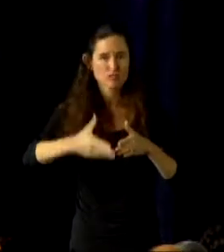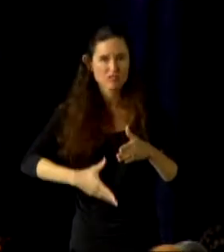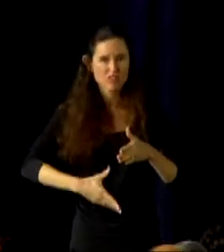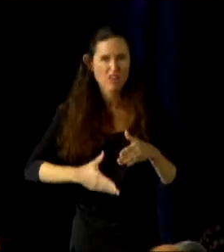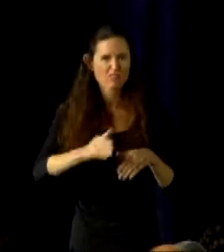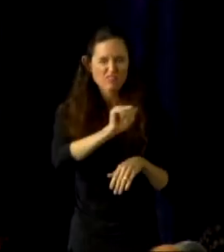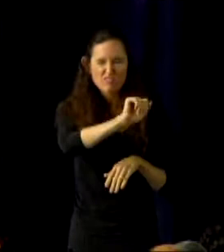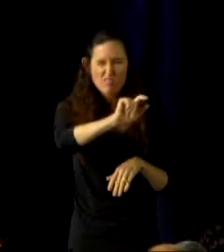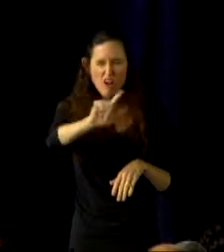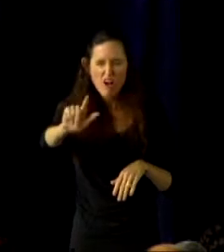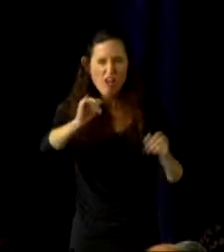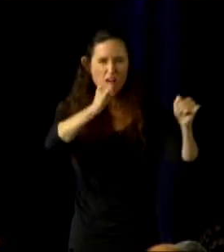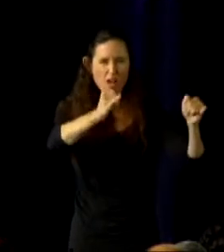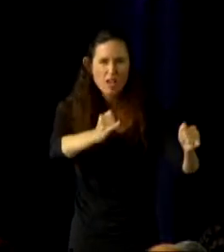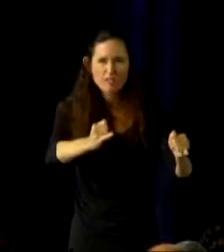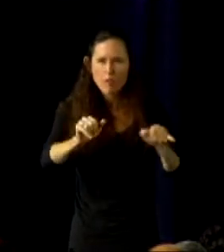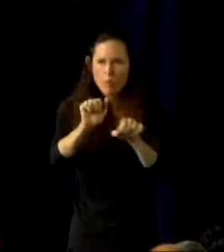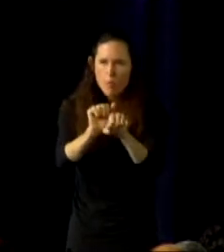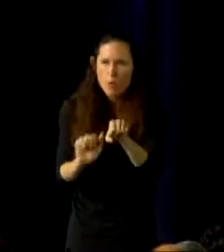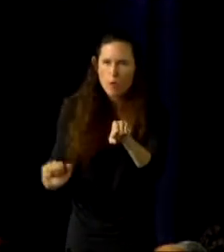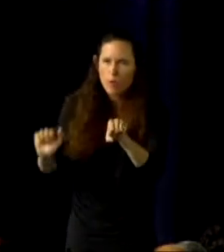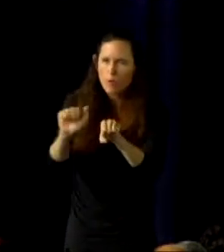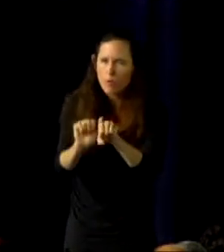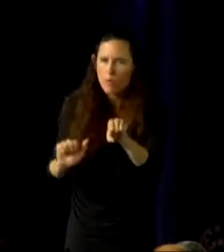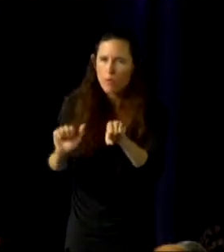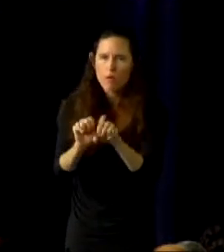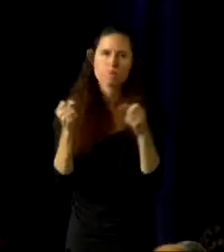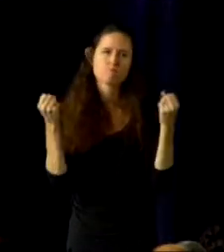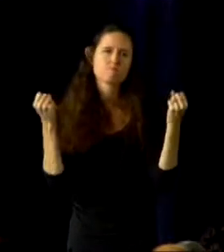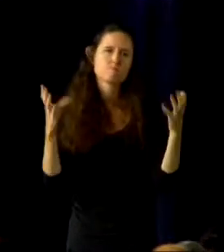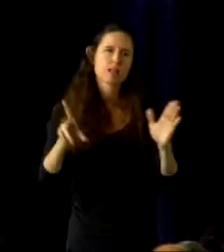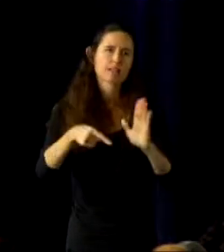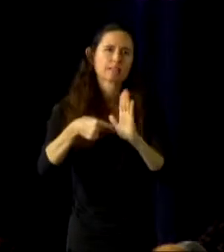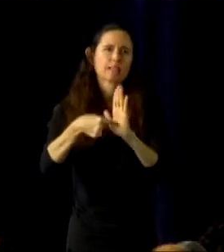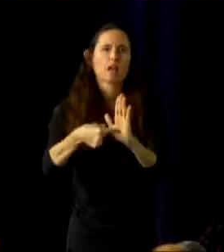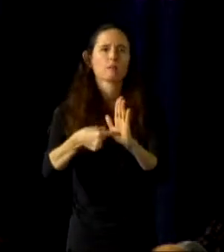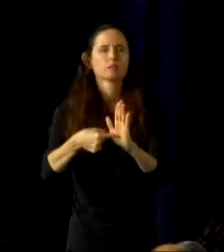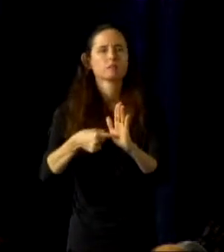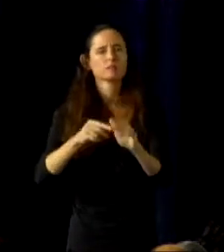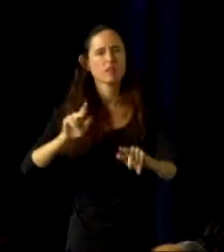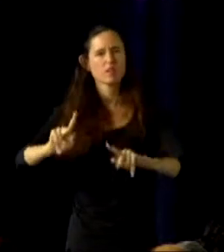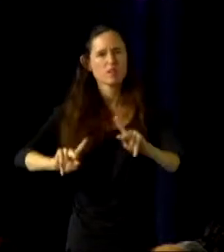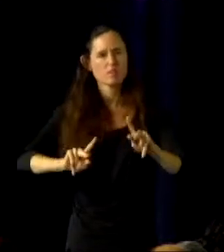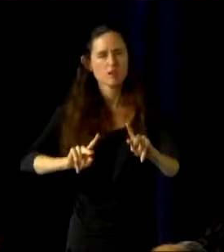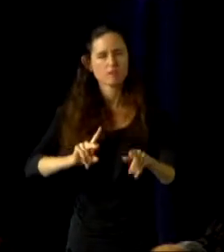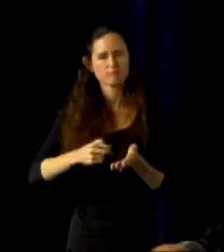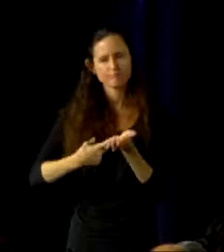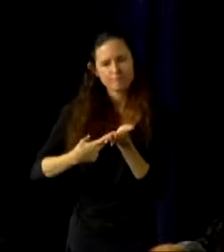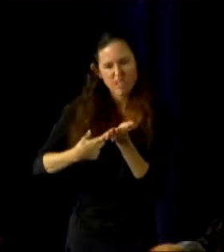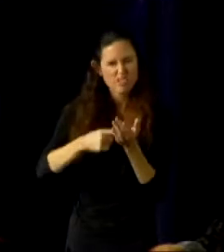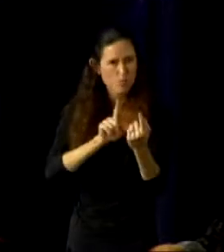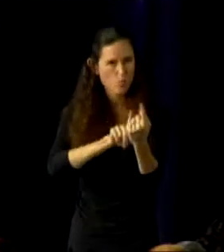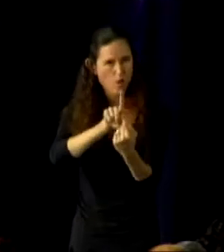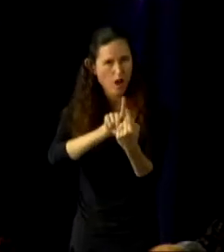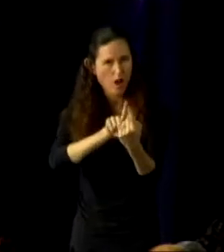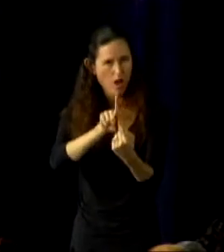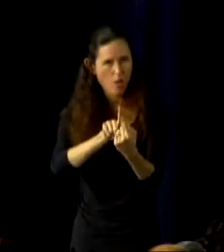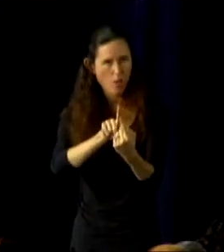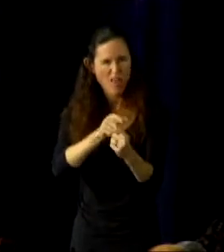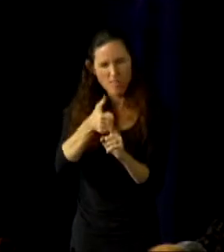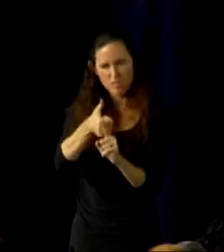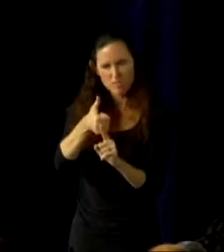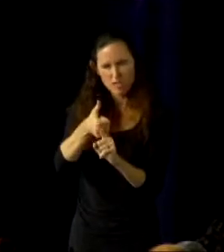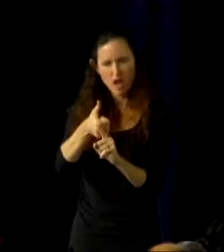efforts. I have seen examples of people talking one-on-one with students to almost manually get them